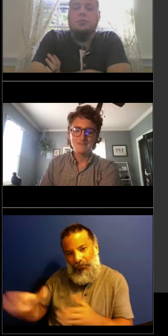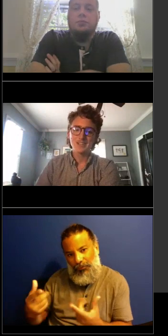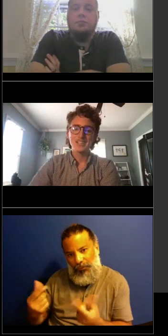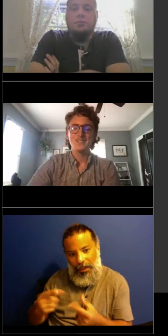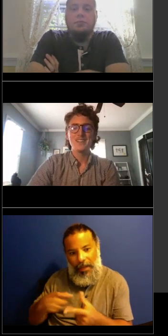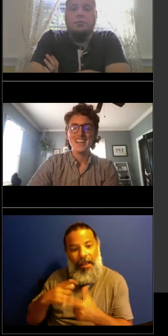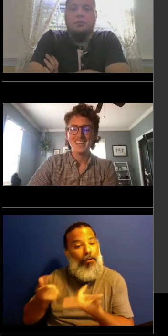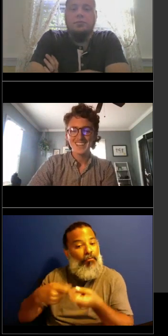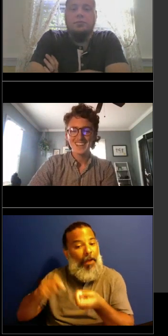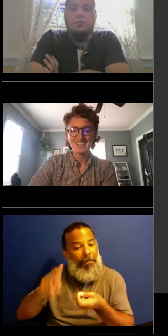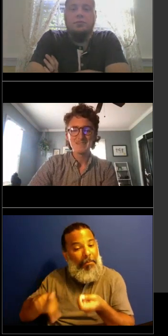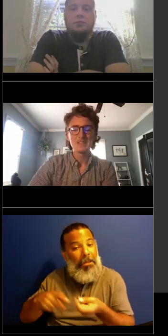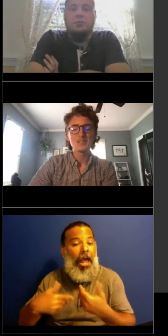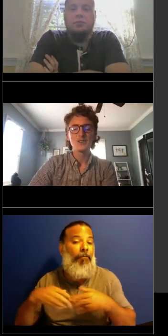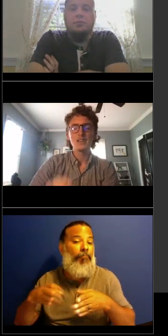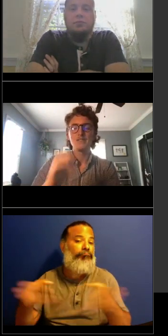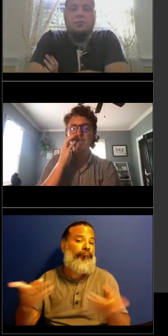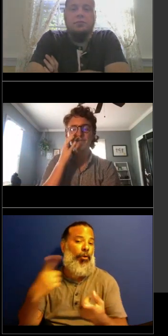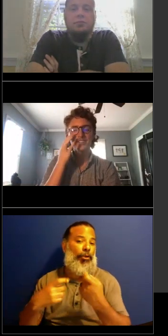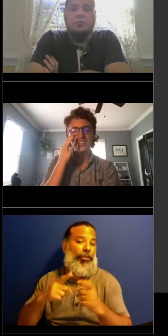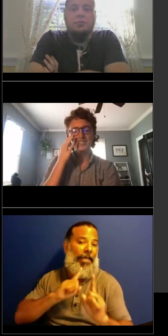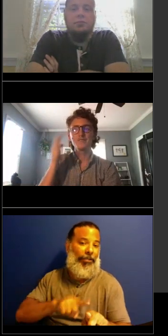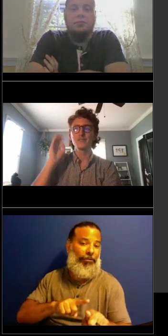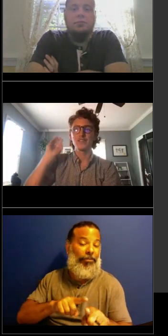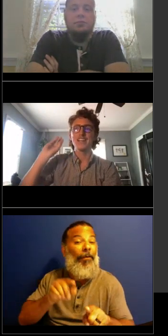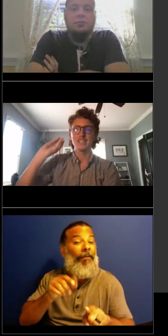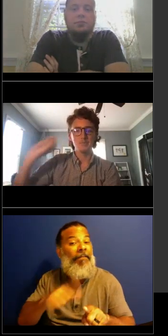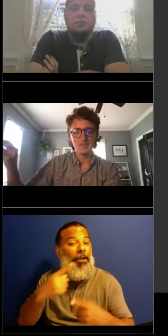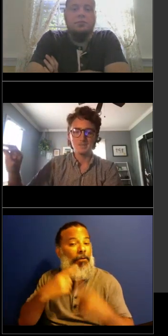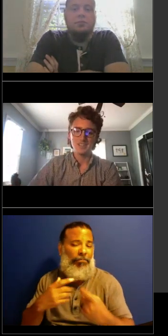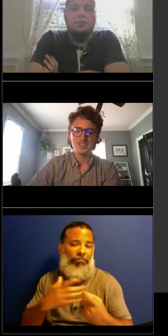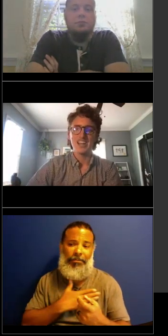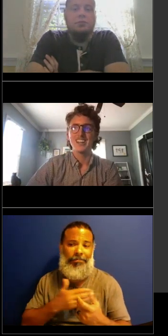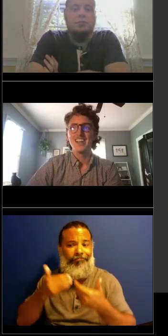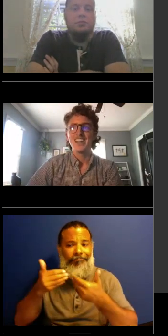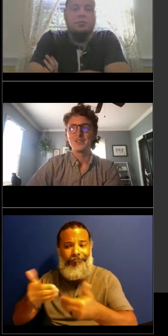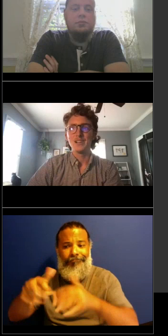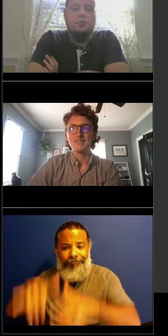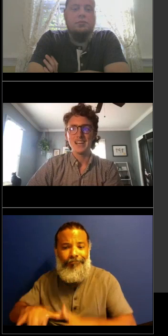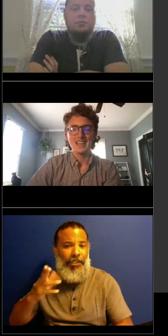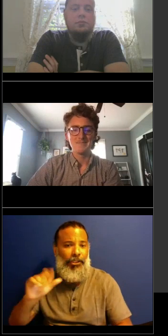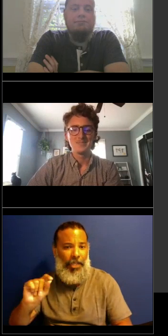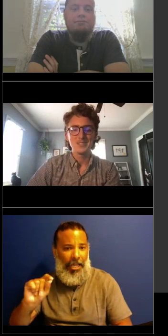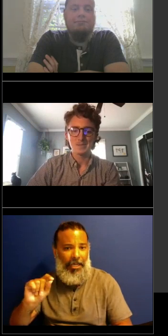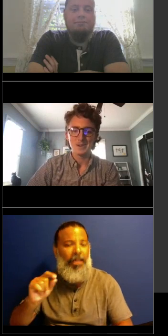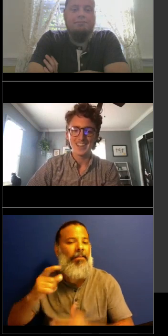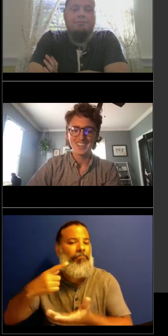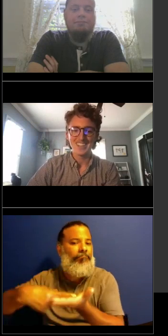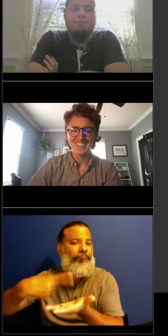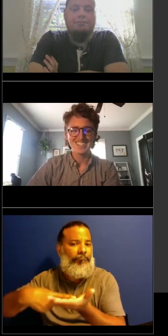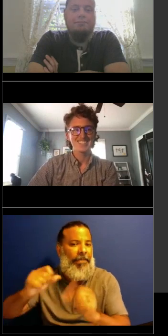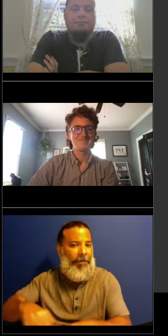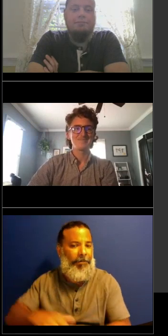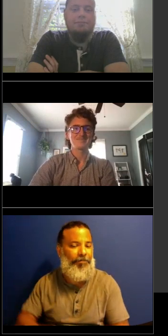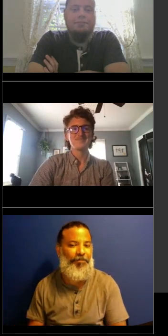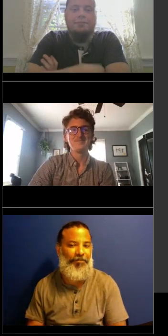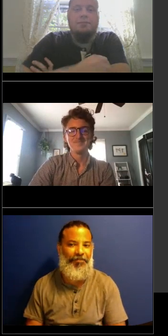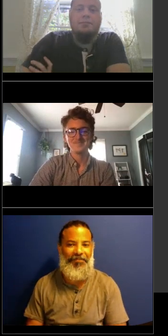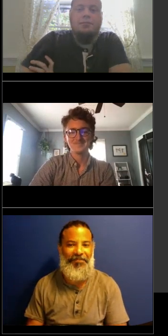have time for a Q&A. And so if you have questions, feel free again to put them in the chat and we'll have time to talk about that at the end.